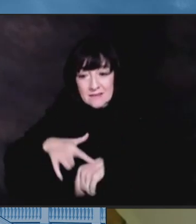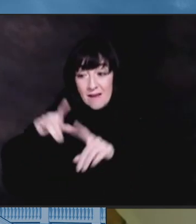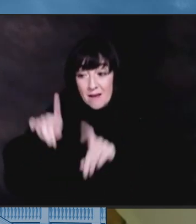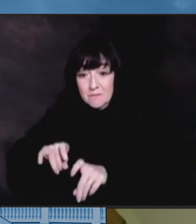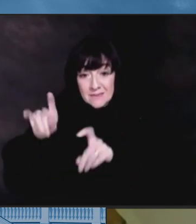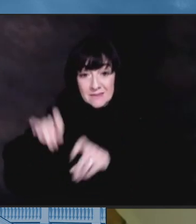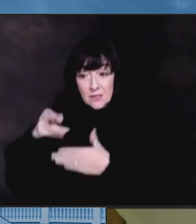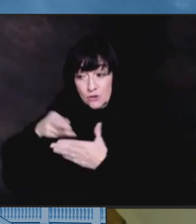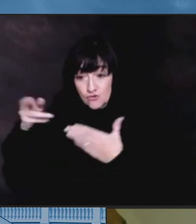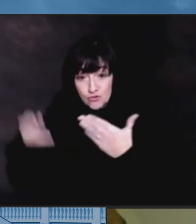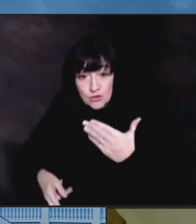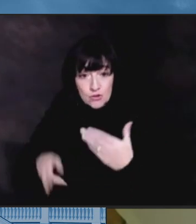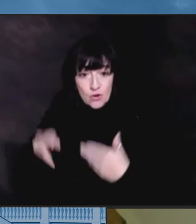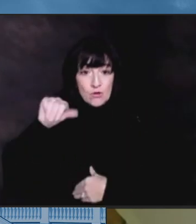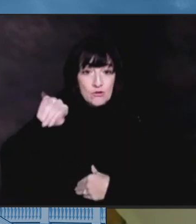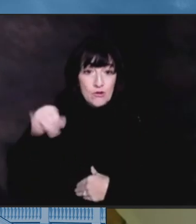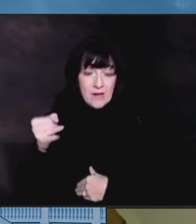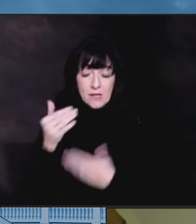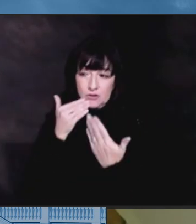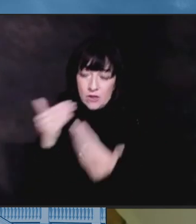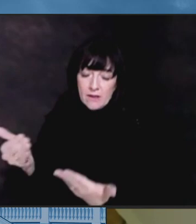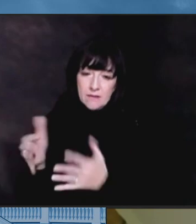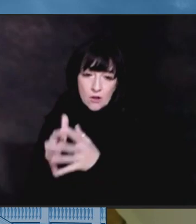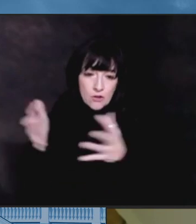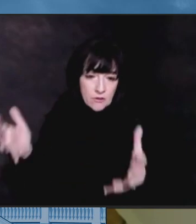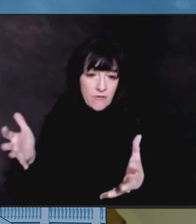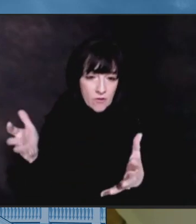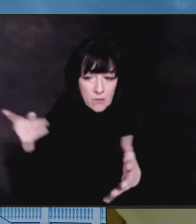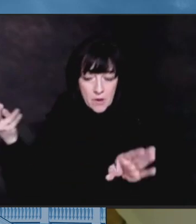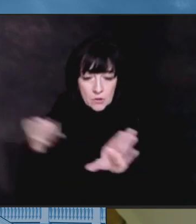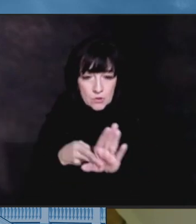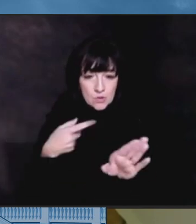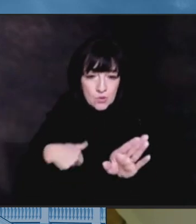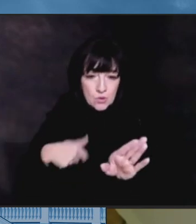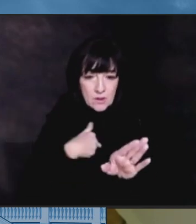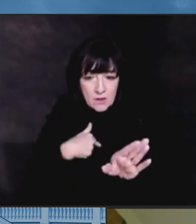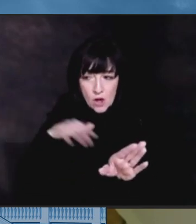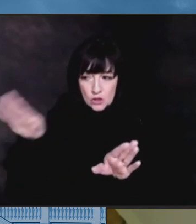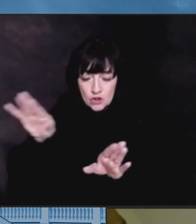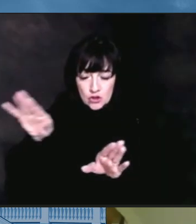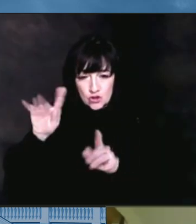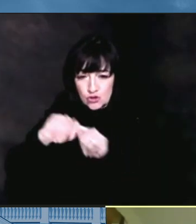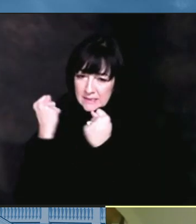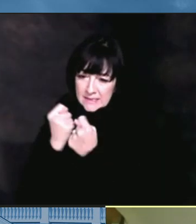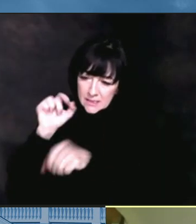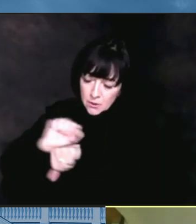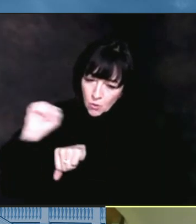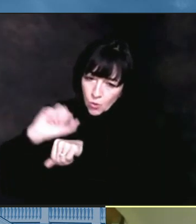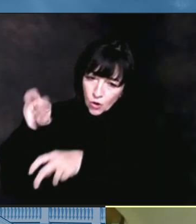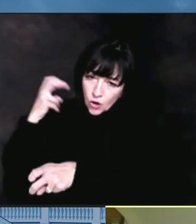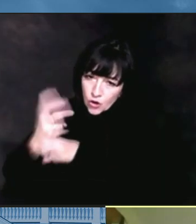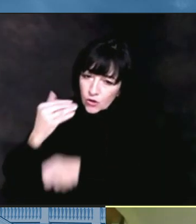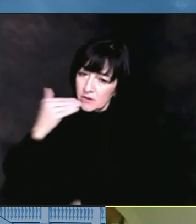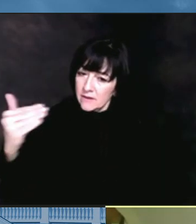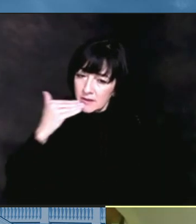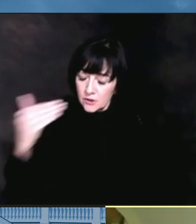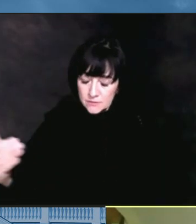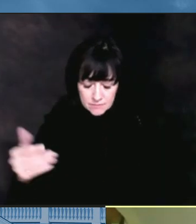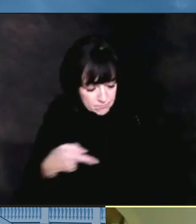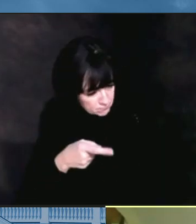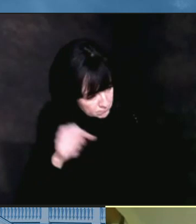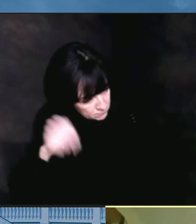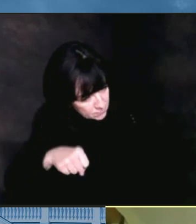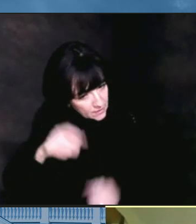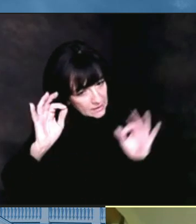part of it. So AJ, thanks very much for being with us and for the work of your great team. No, absolutely, sir, and thank you, and good